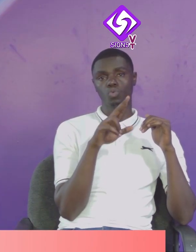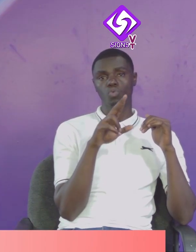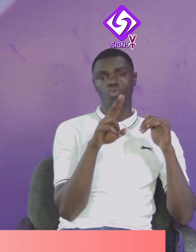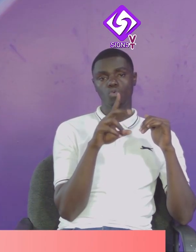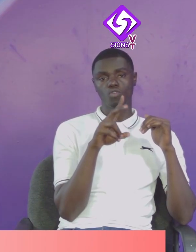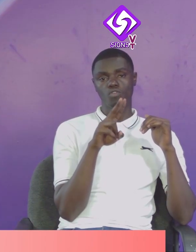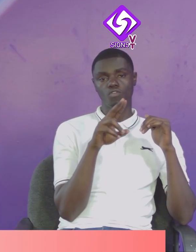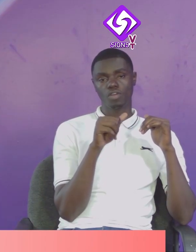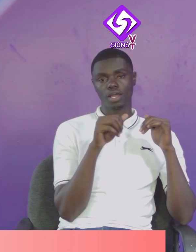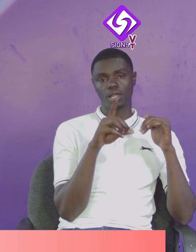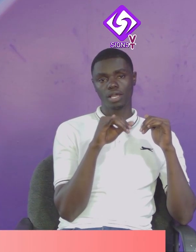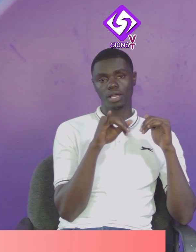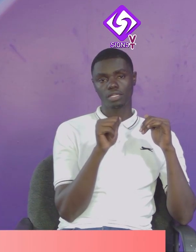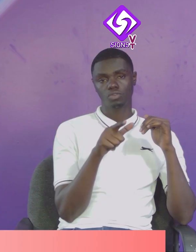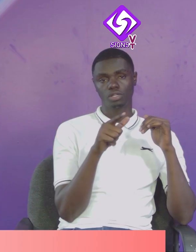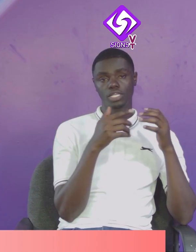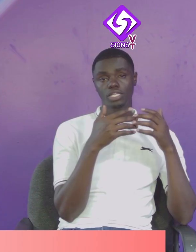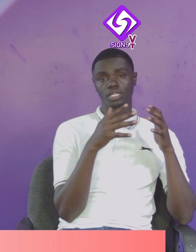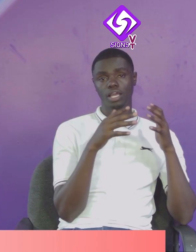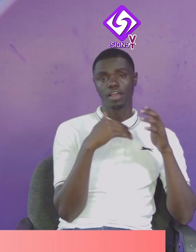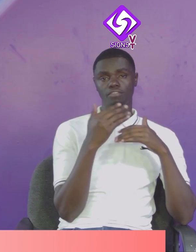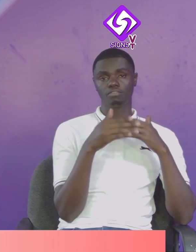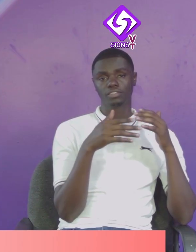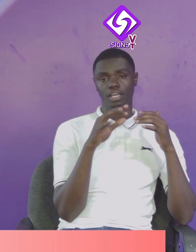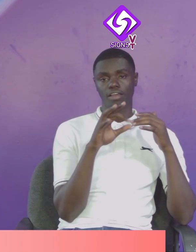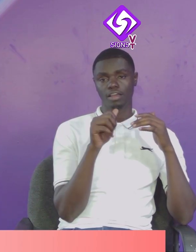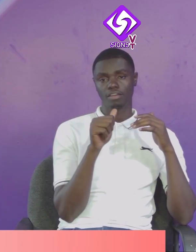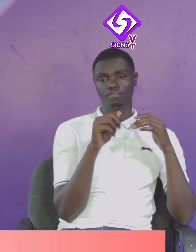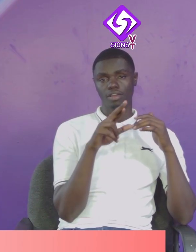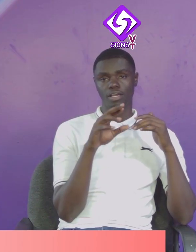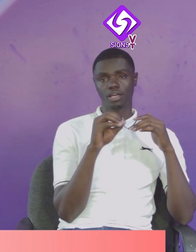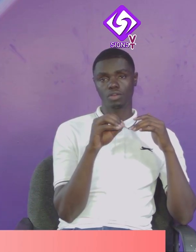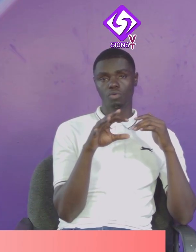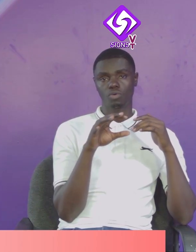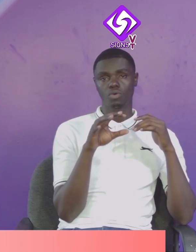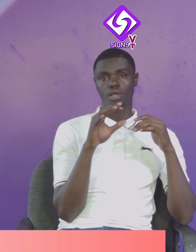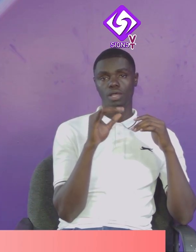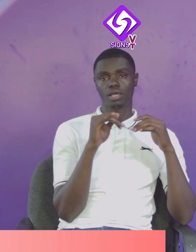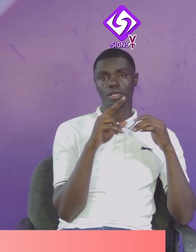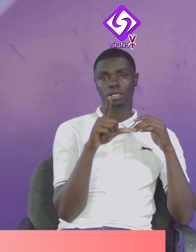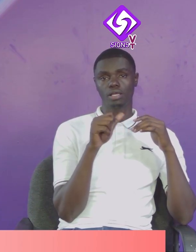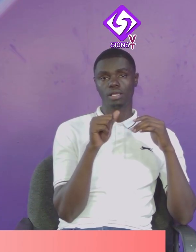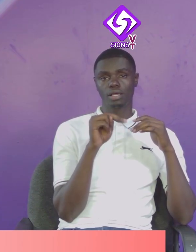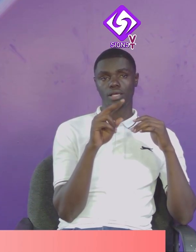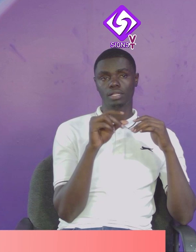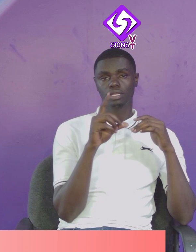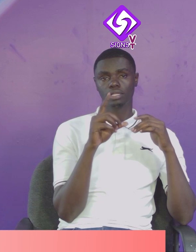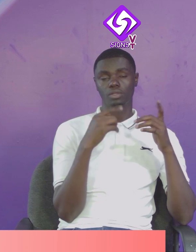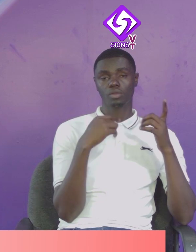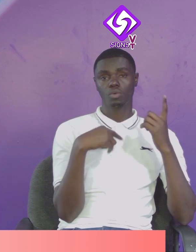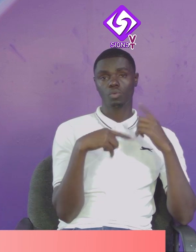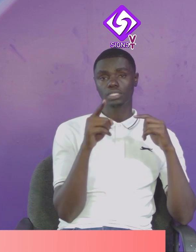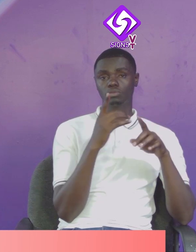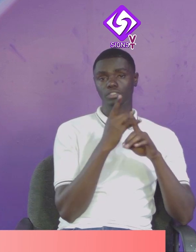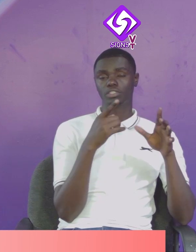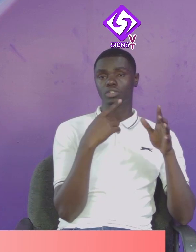sheet. Yeah. He opened up. He actually, after Faroe Islands scored the opening goals, he was the defender who started